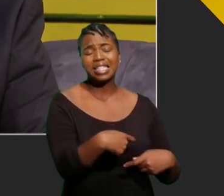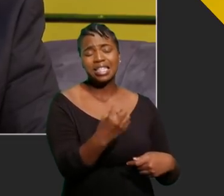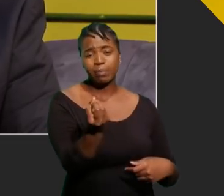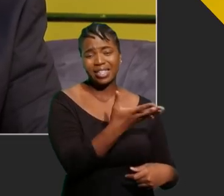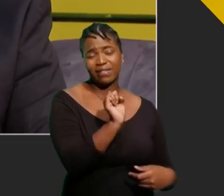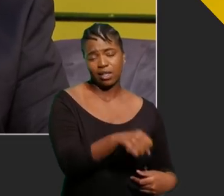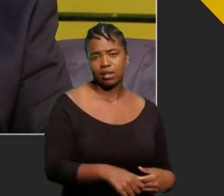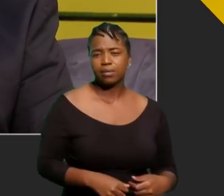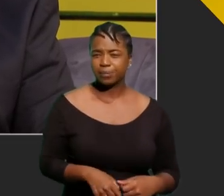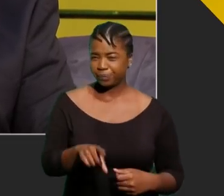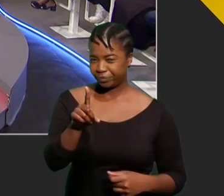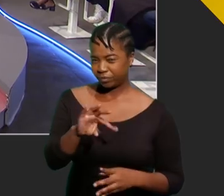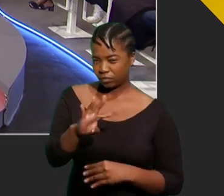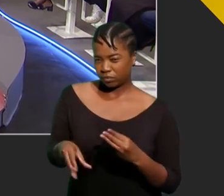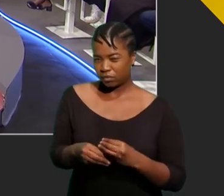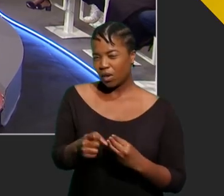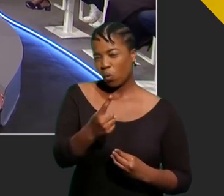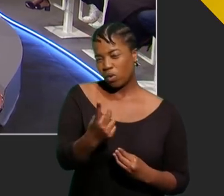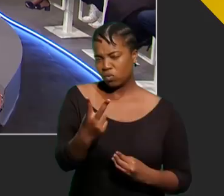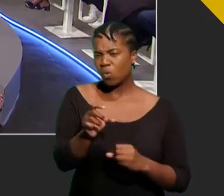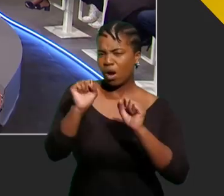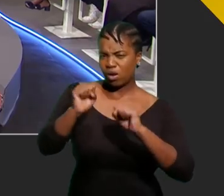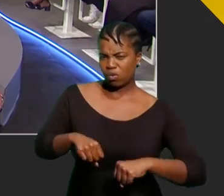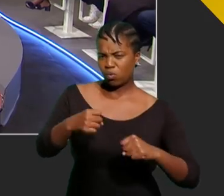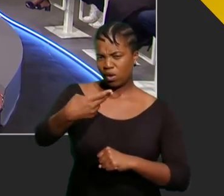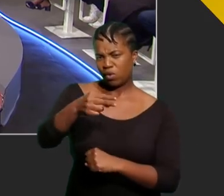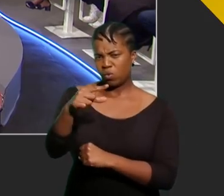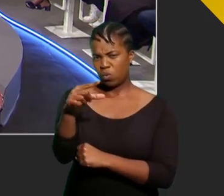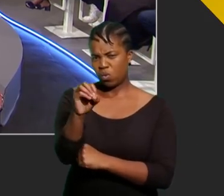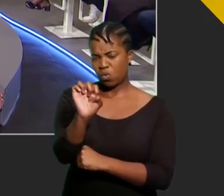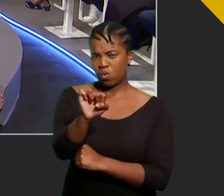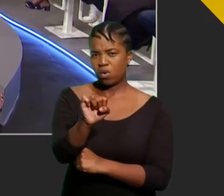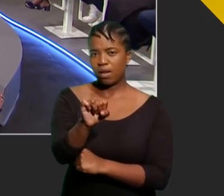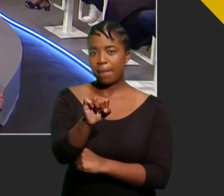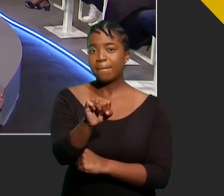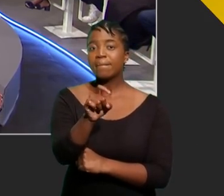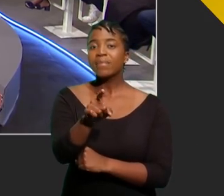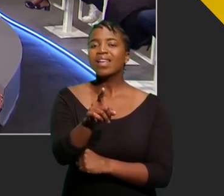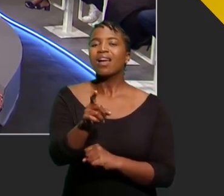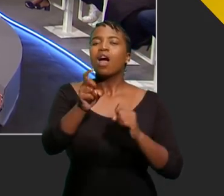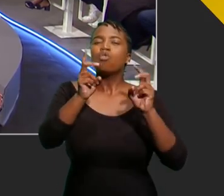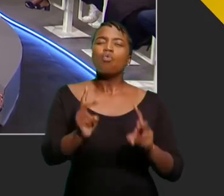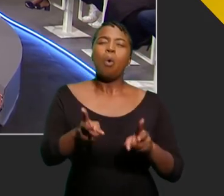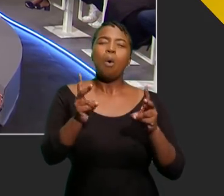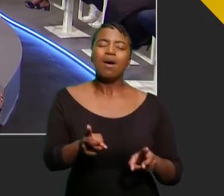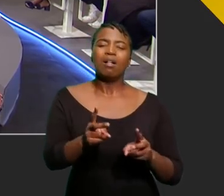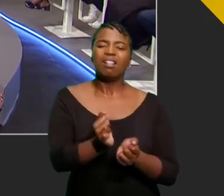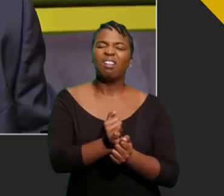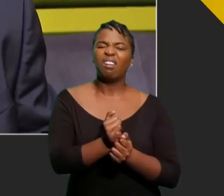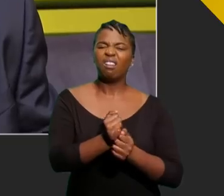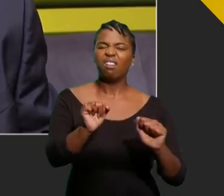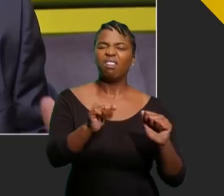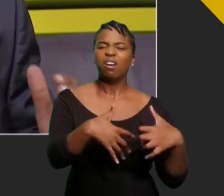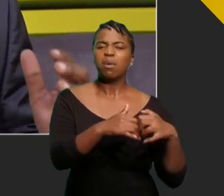think I just want to add one or two points and agree with Yuho's point. Essentially, in a normal democracy, you wouldn't have